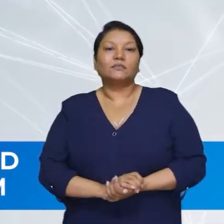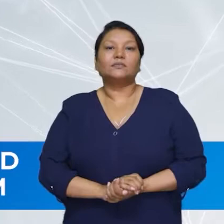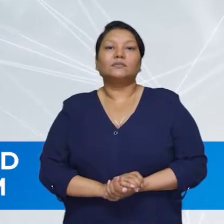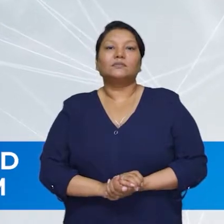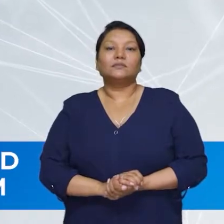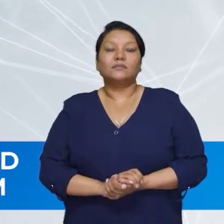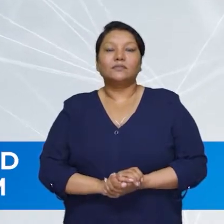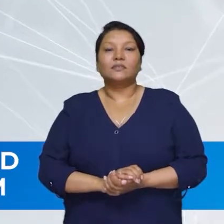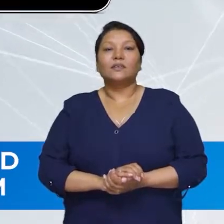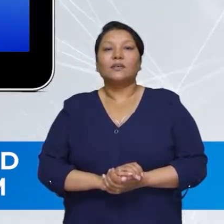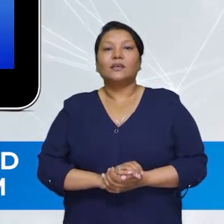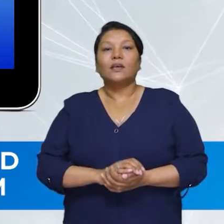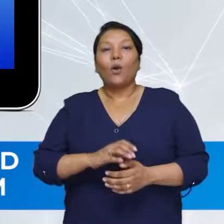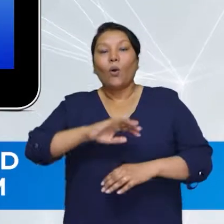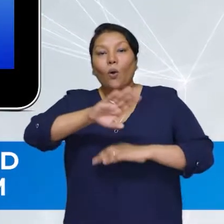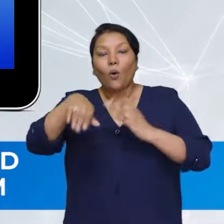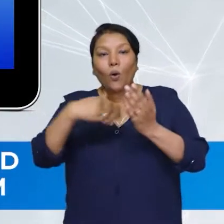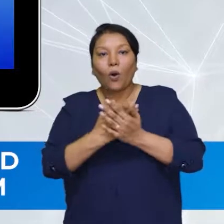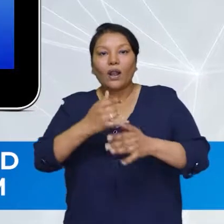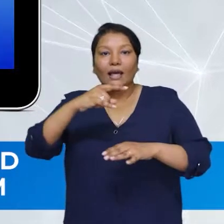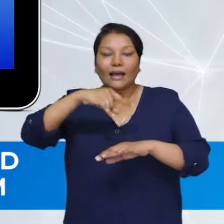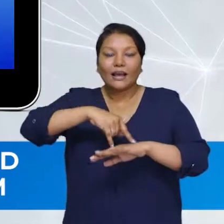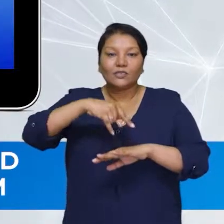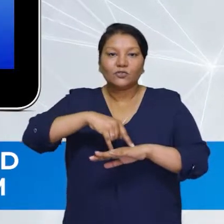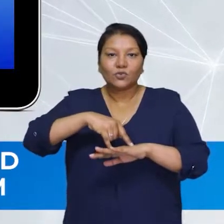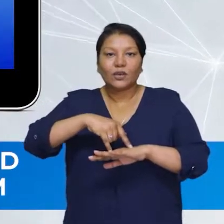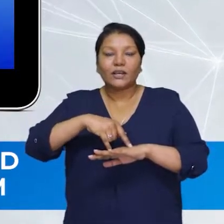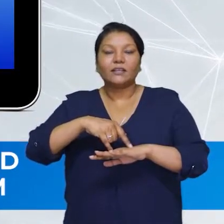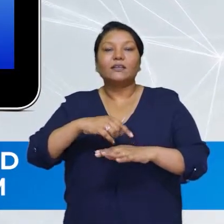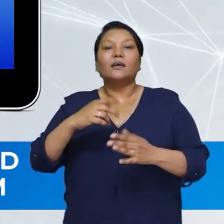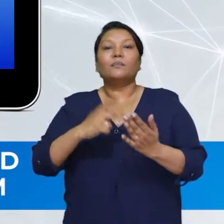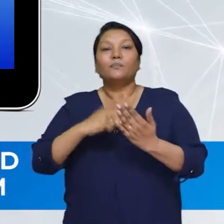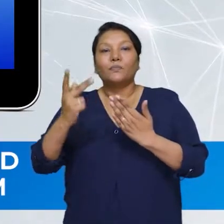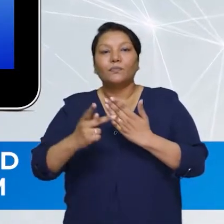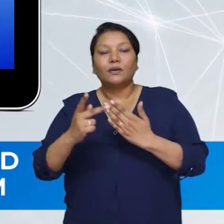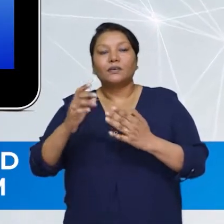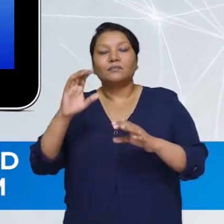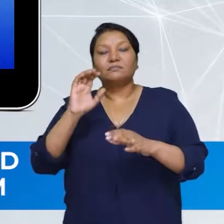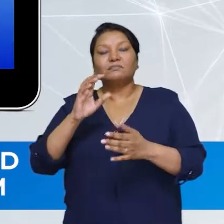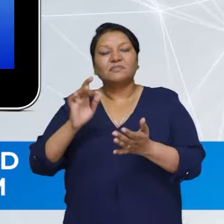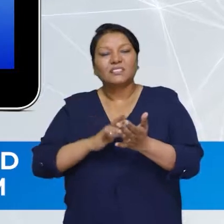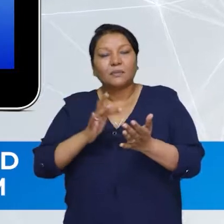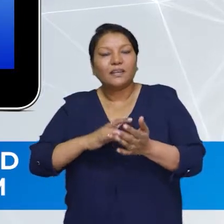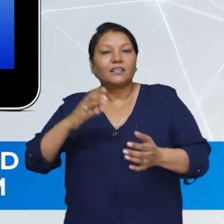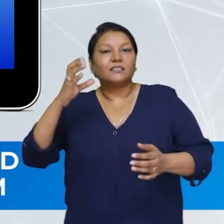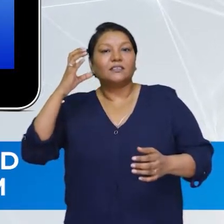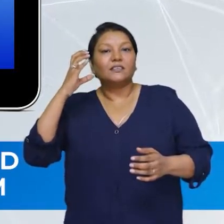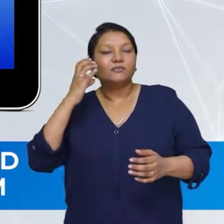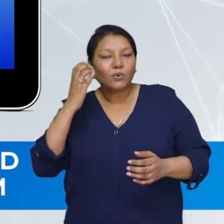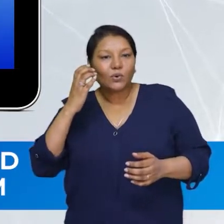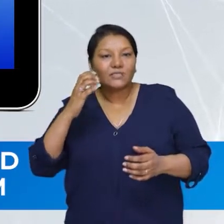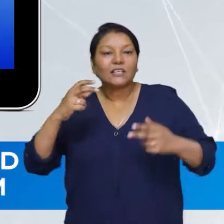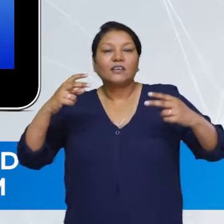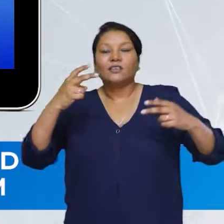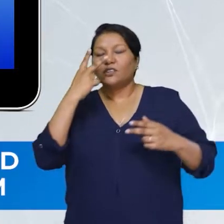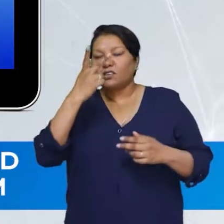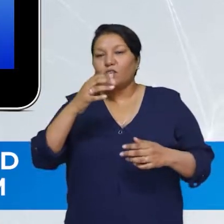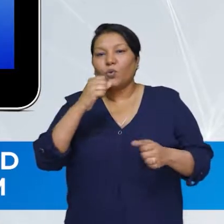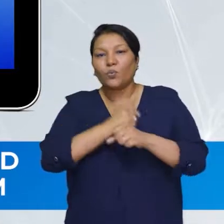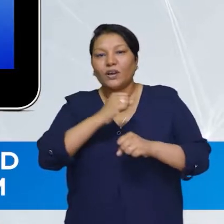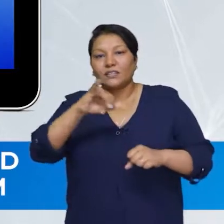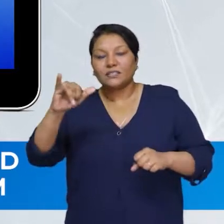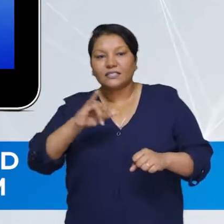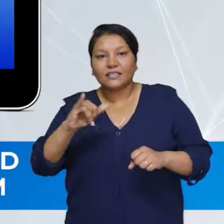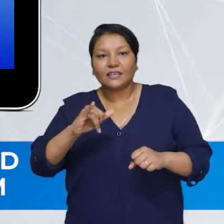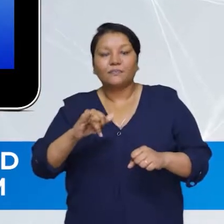use. Let's have a look. Basically, all devices that use Android have the same interface. There are cool icons on the